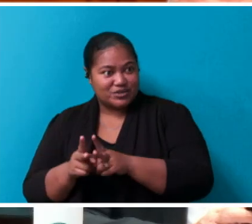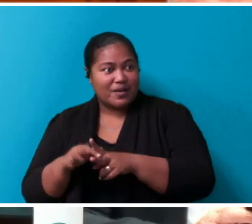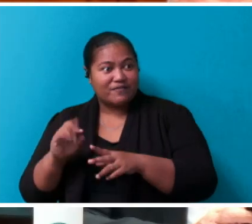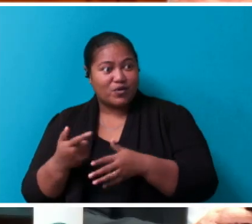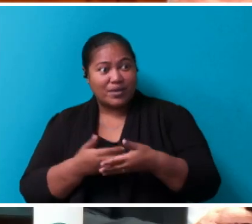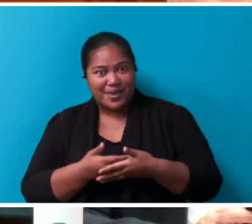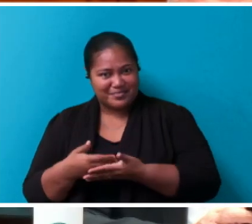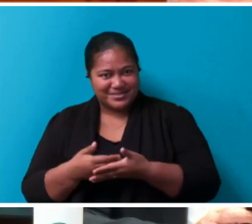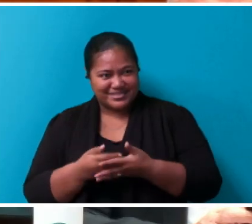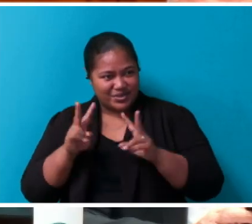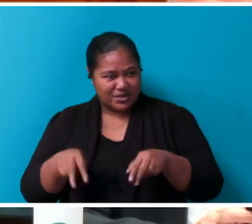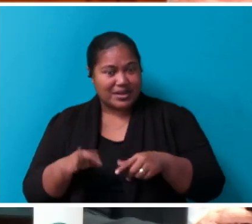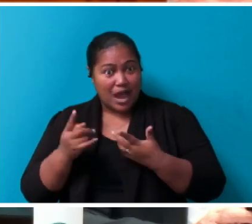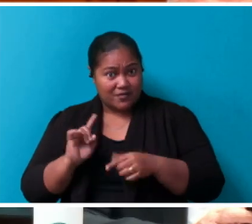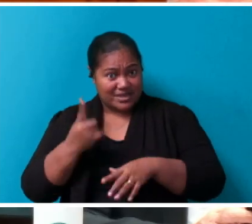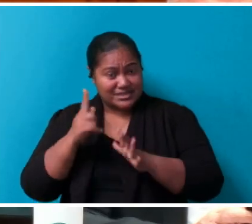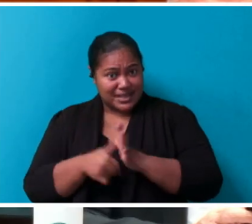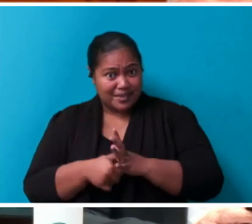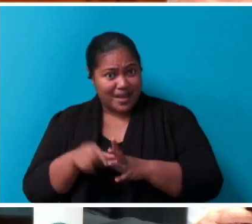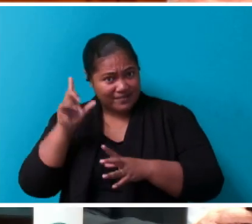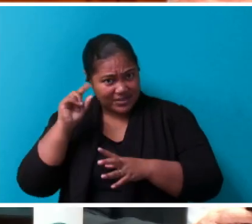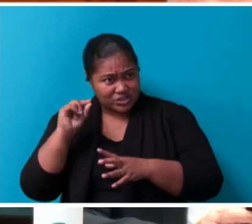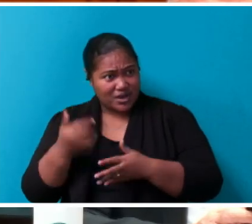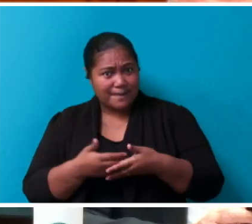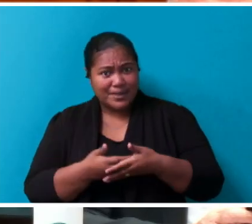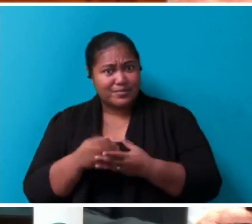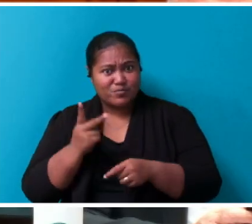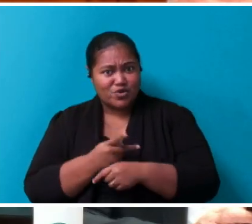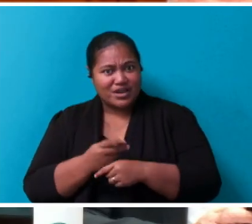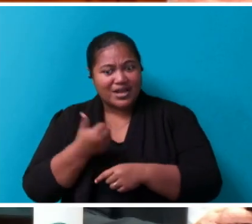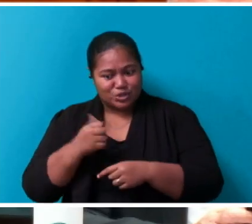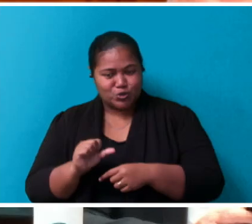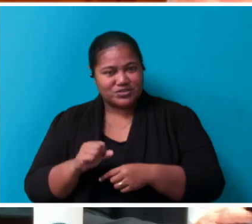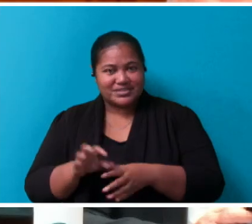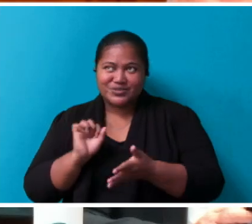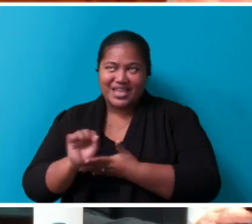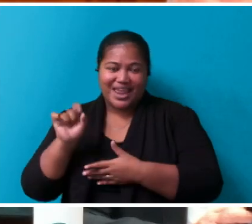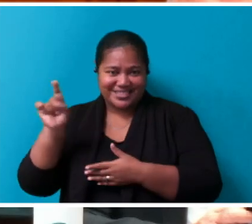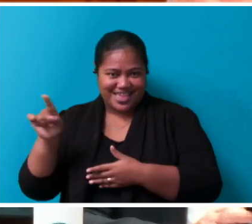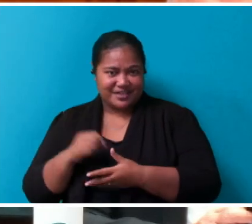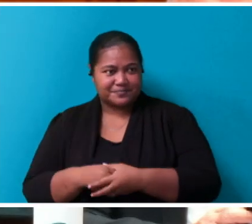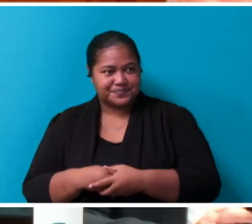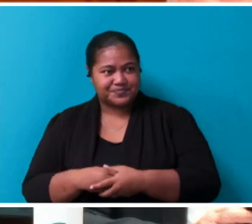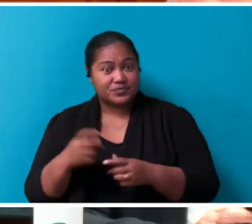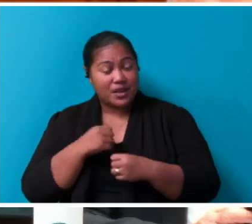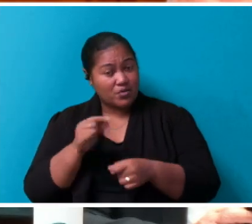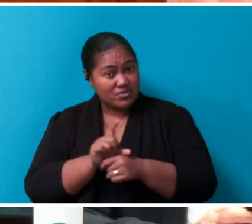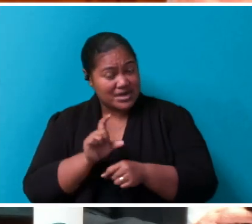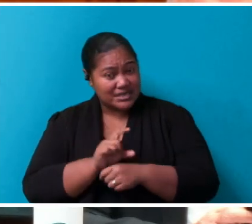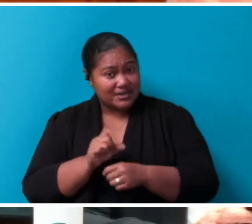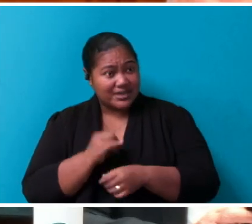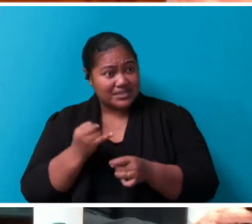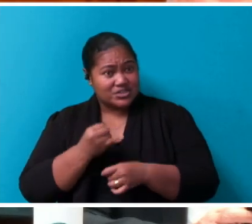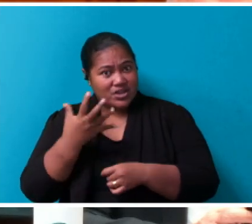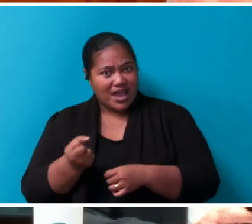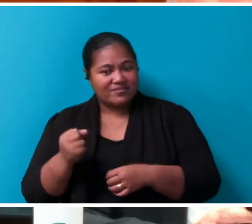baby product has been stocked in a national retail chain. Our creative industries were in the spotlight at the